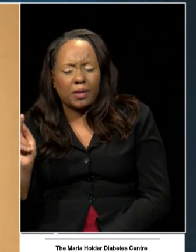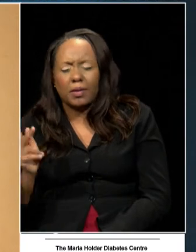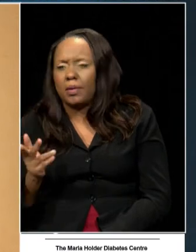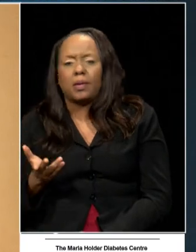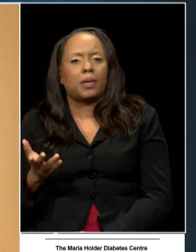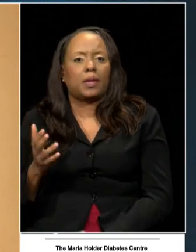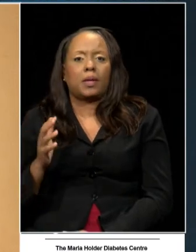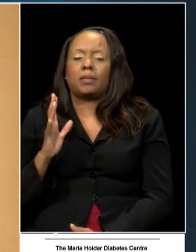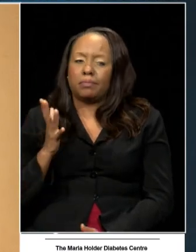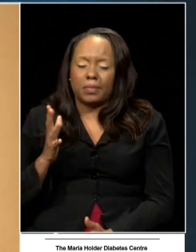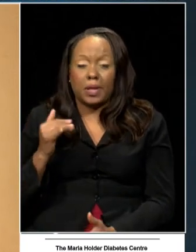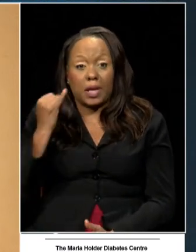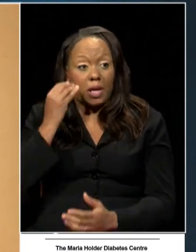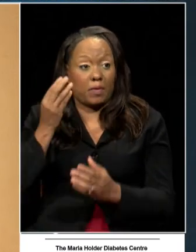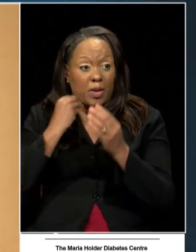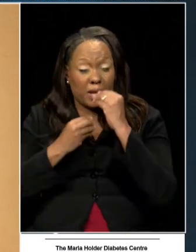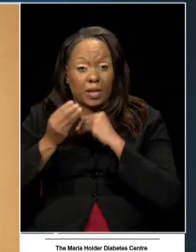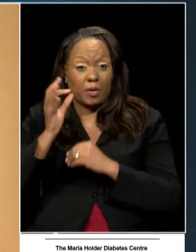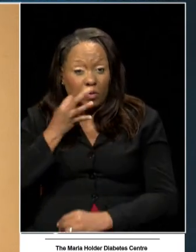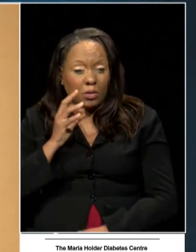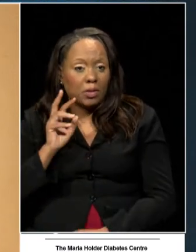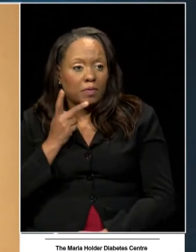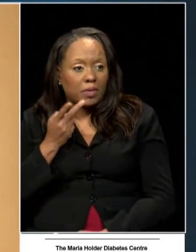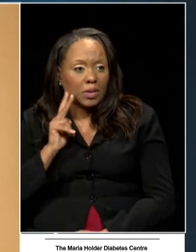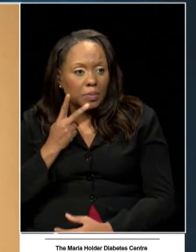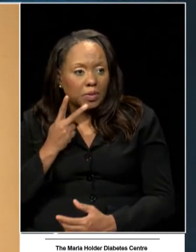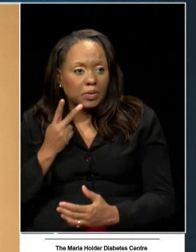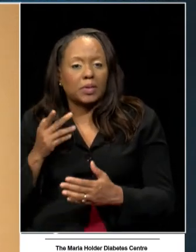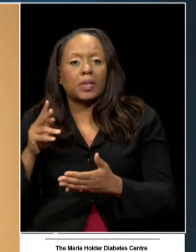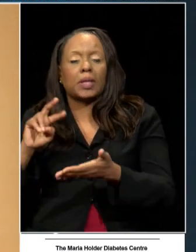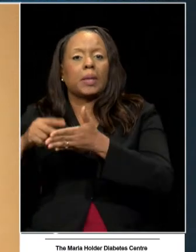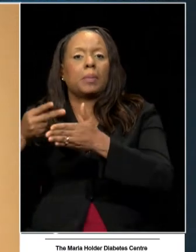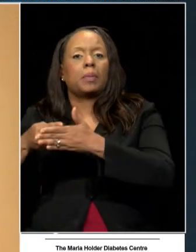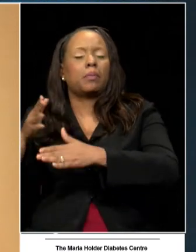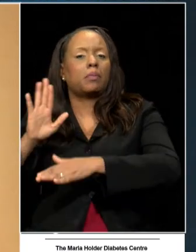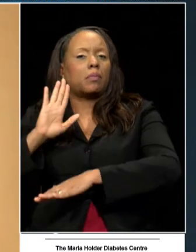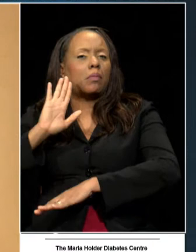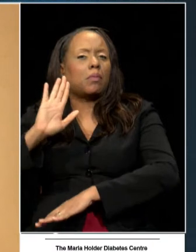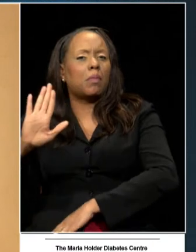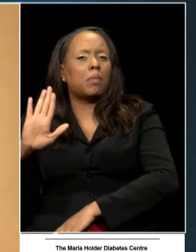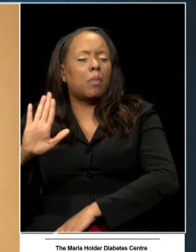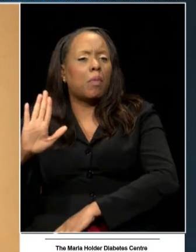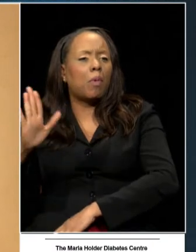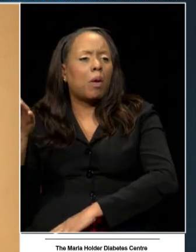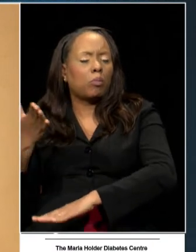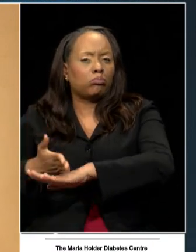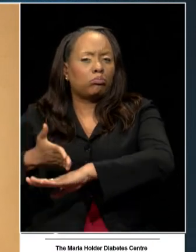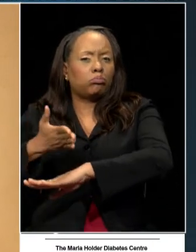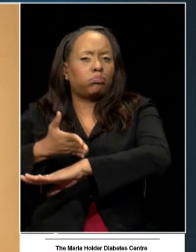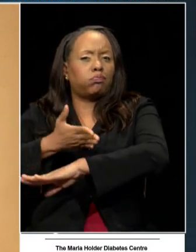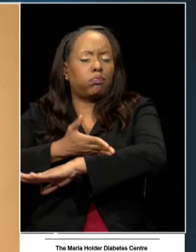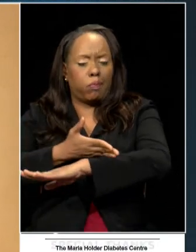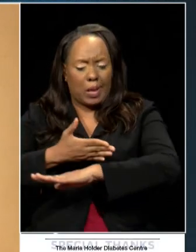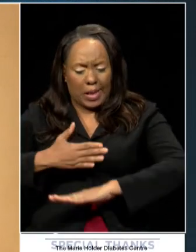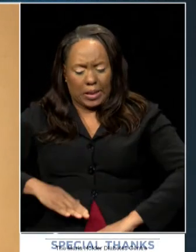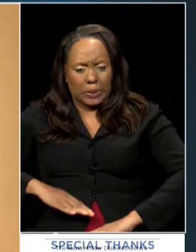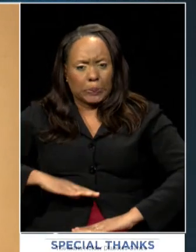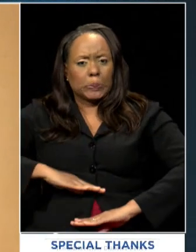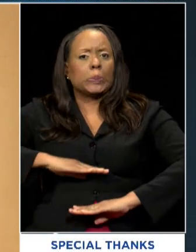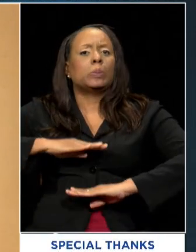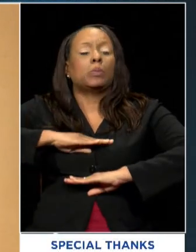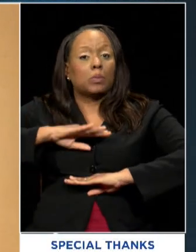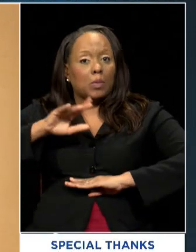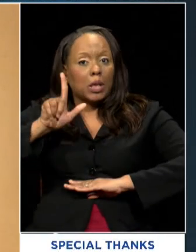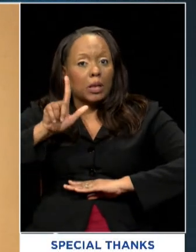fruits and vegetables, actually what happens is that you improve all of these systems within your body, within your liver,